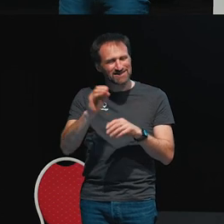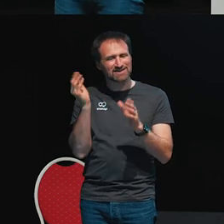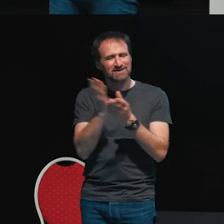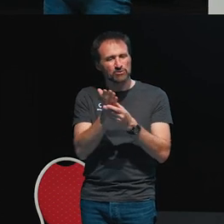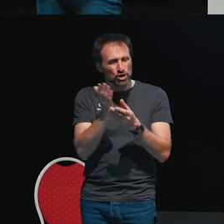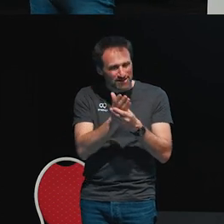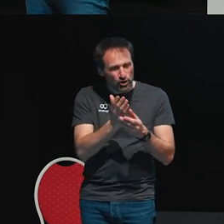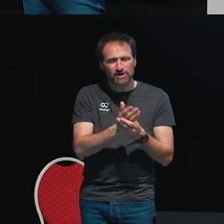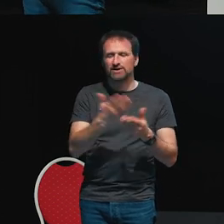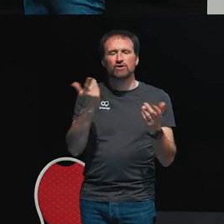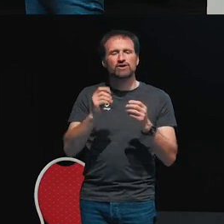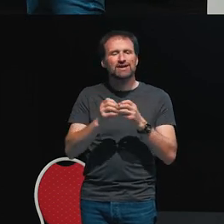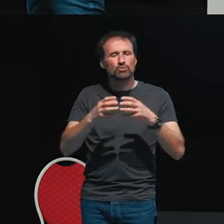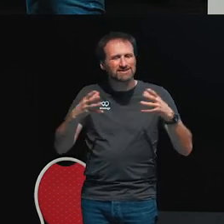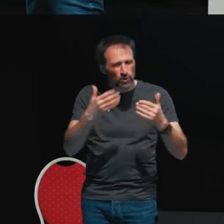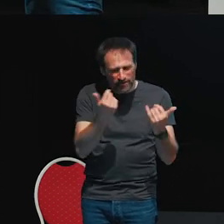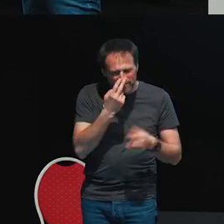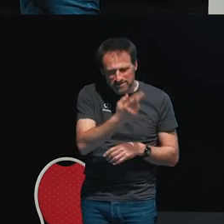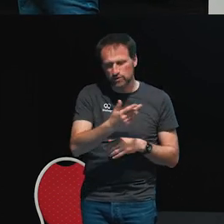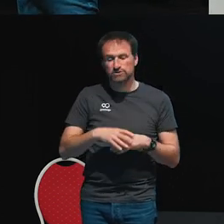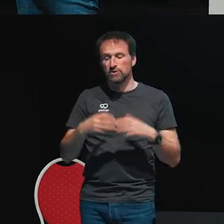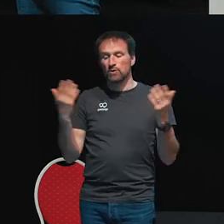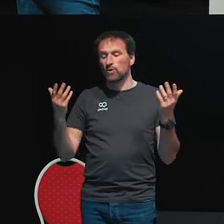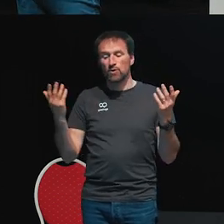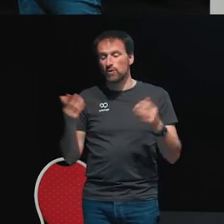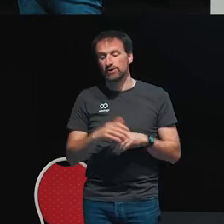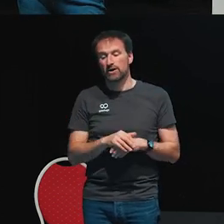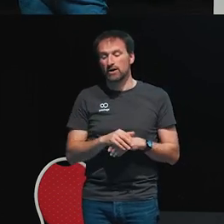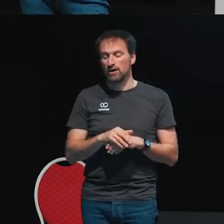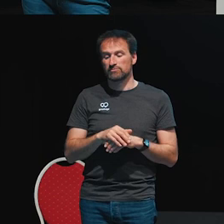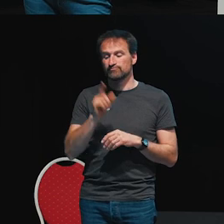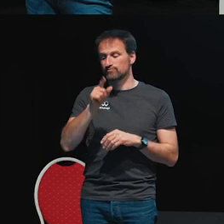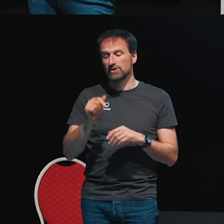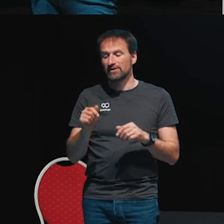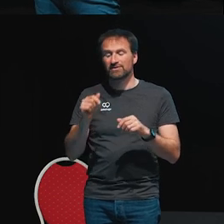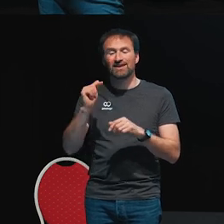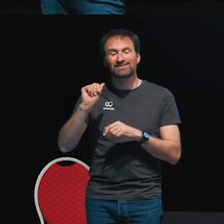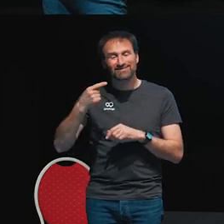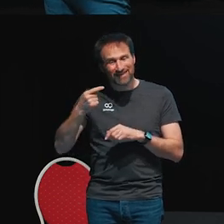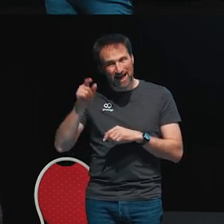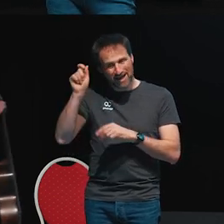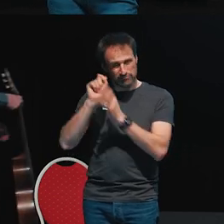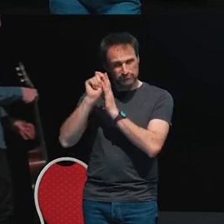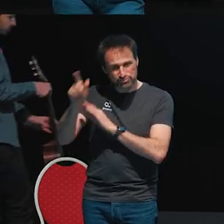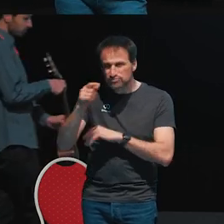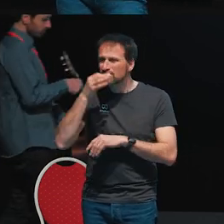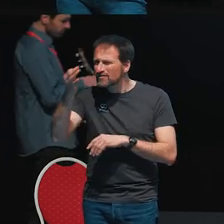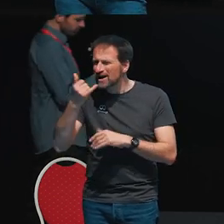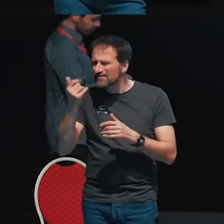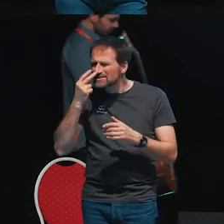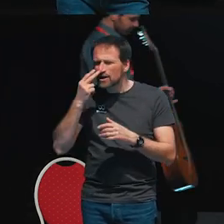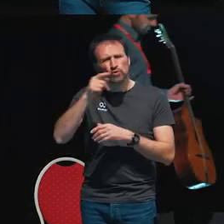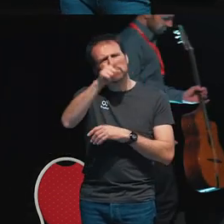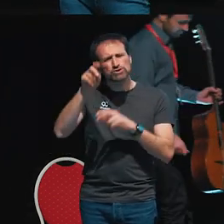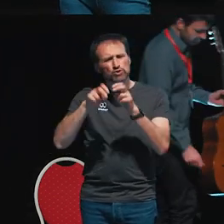incubation is happening. You can subscribe to design review repo in the tag and then see what kind of reviews are requested. Or in the case